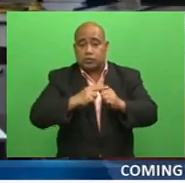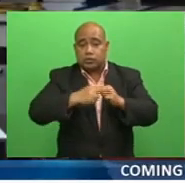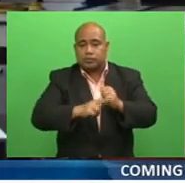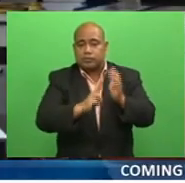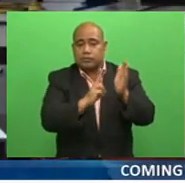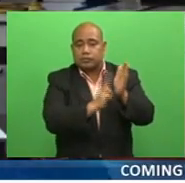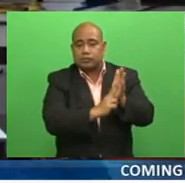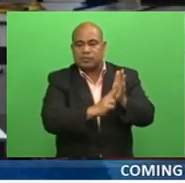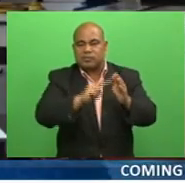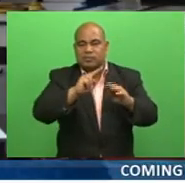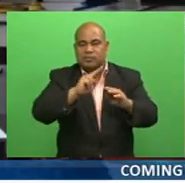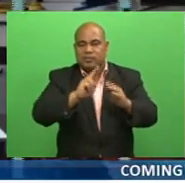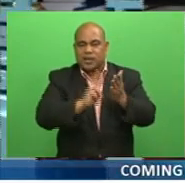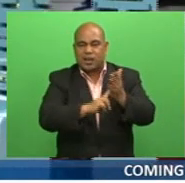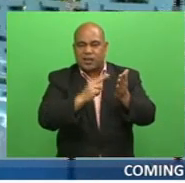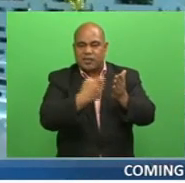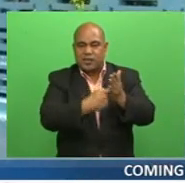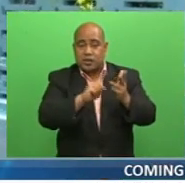for new partners for project.